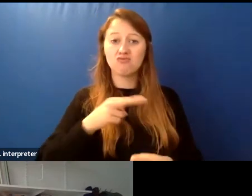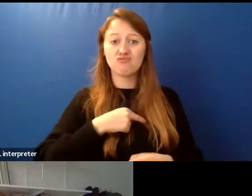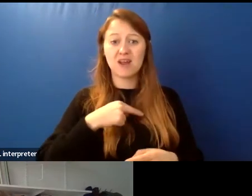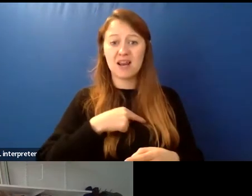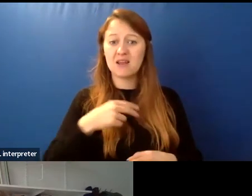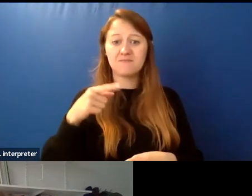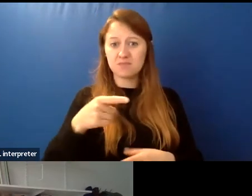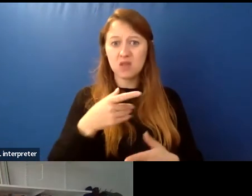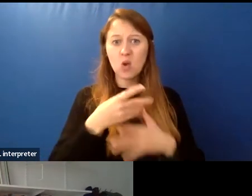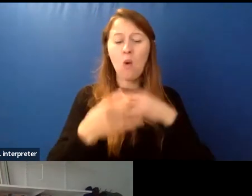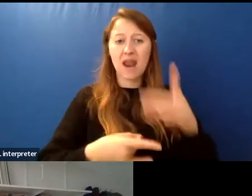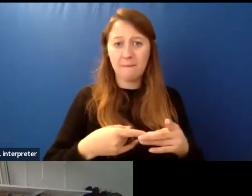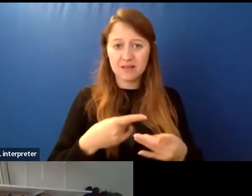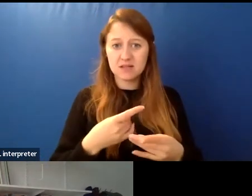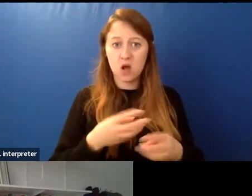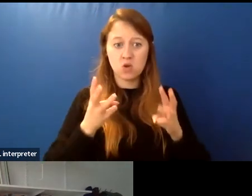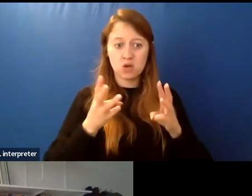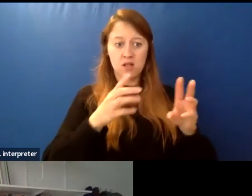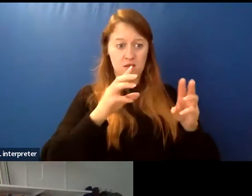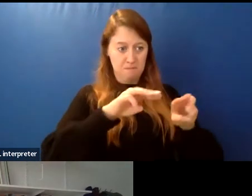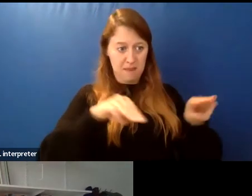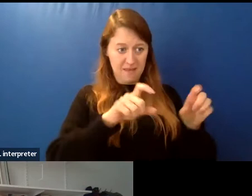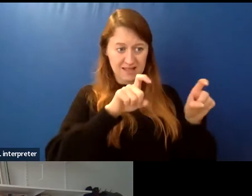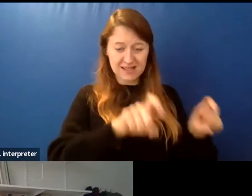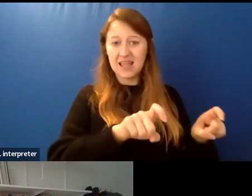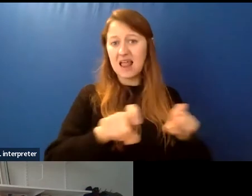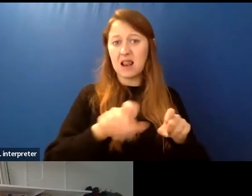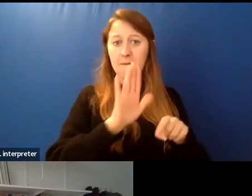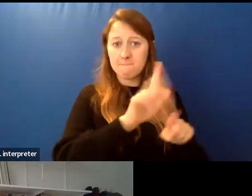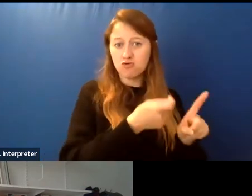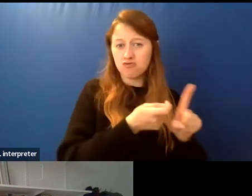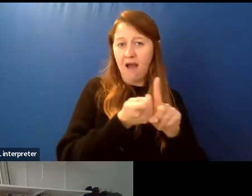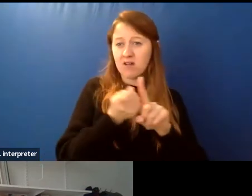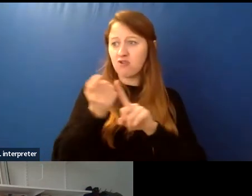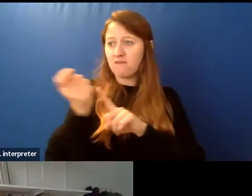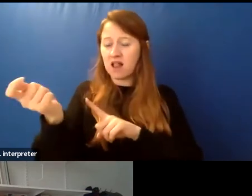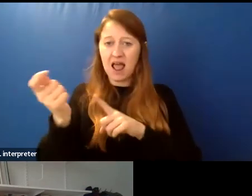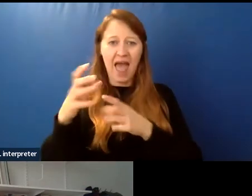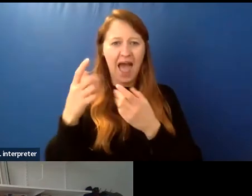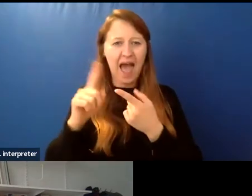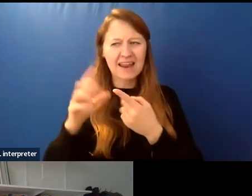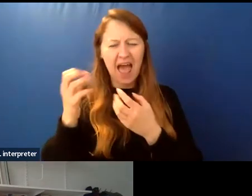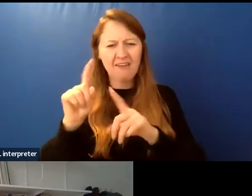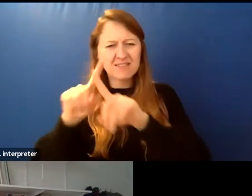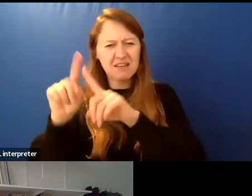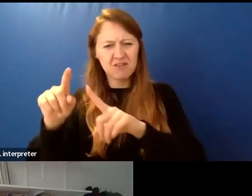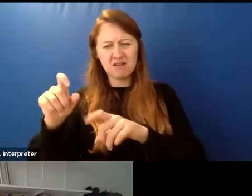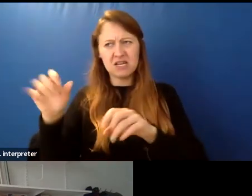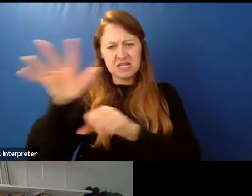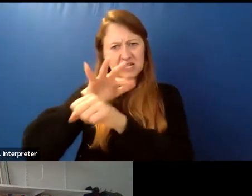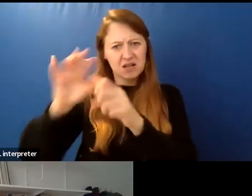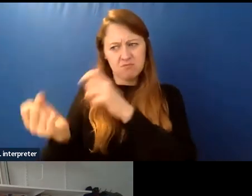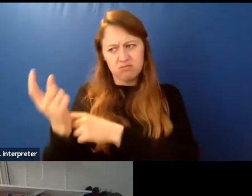they bring fetal remains home, how they explain to family and friends why they have to travel, and of course, how they get